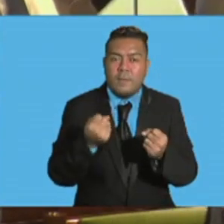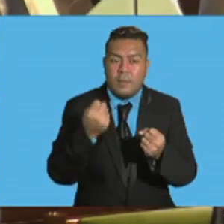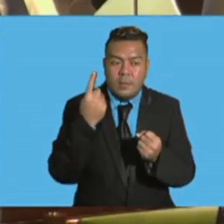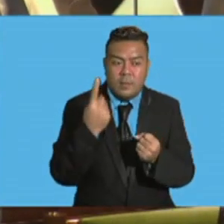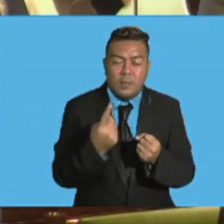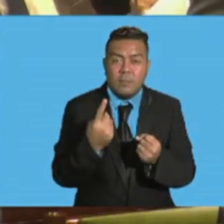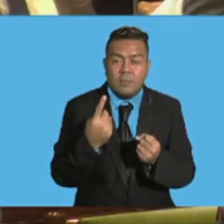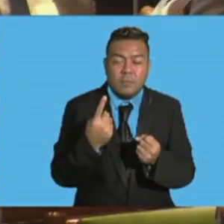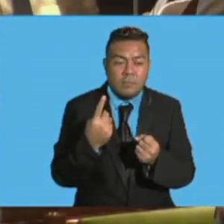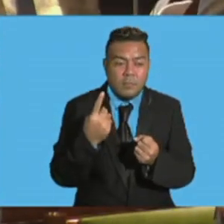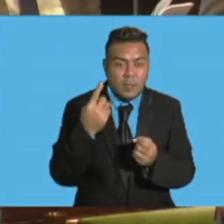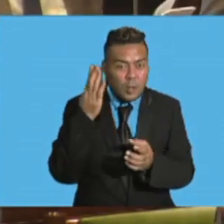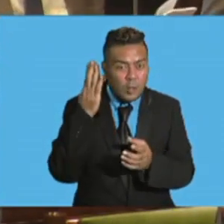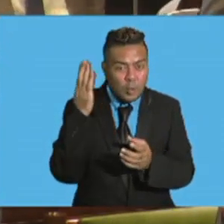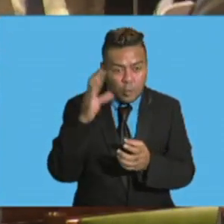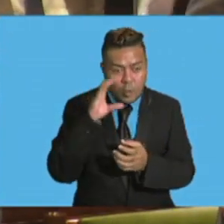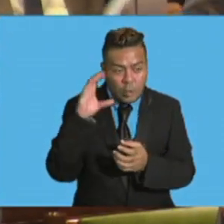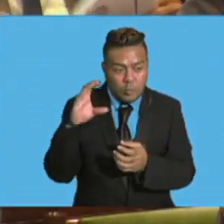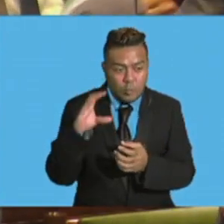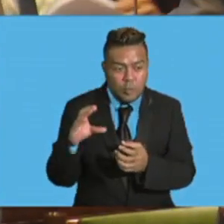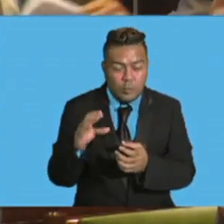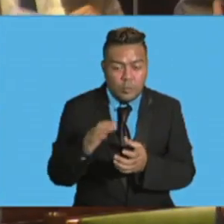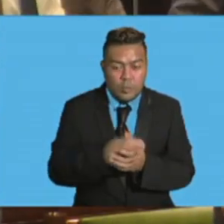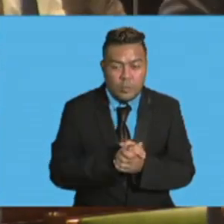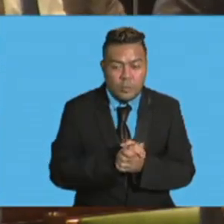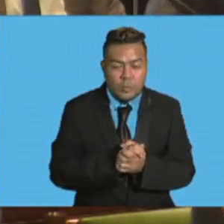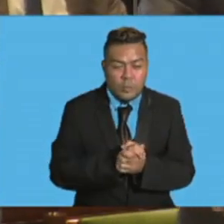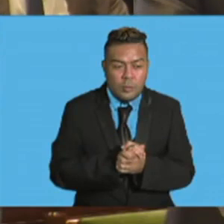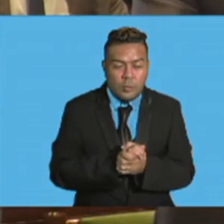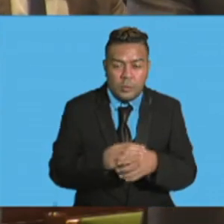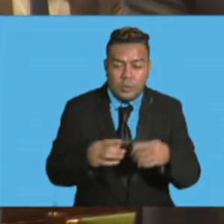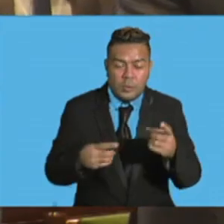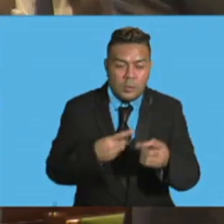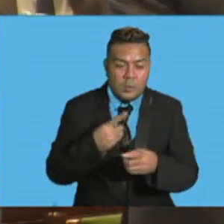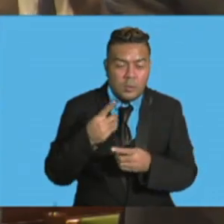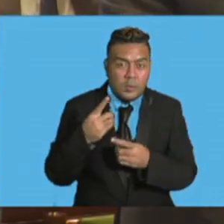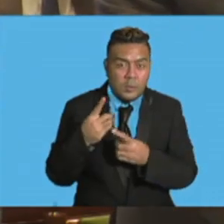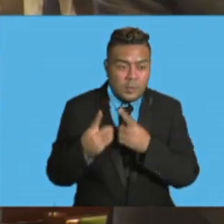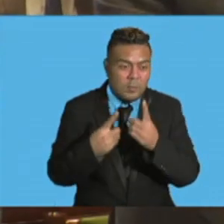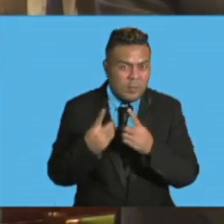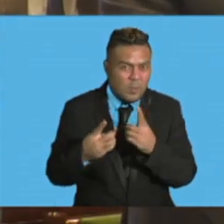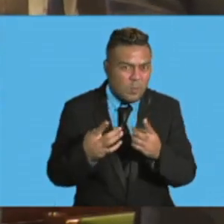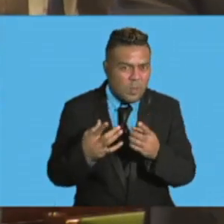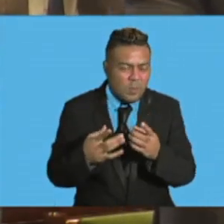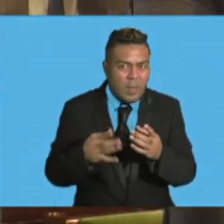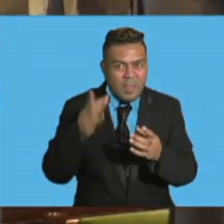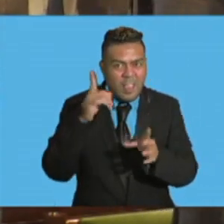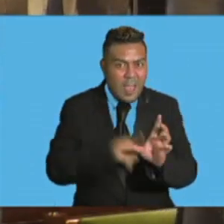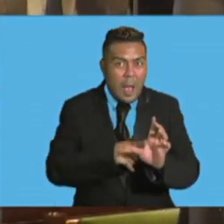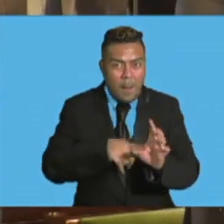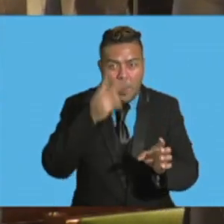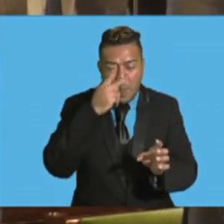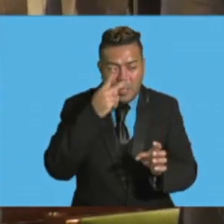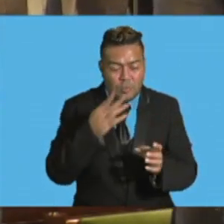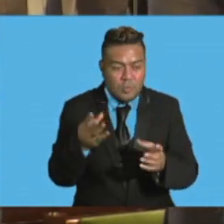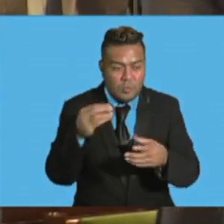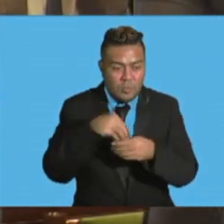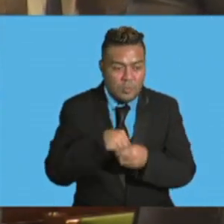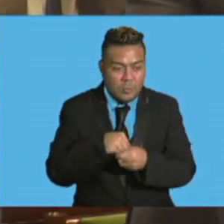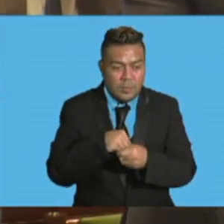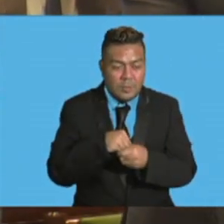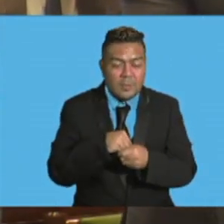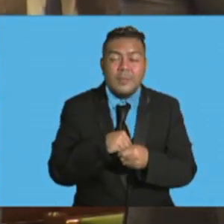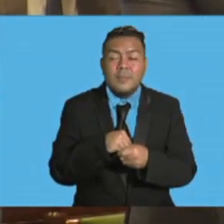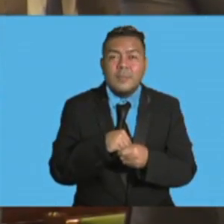30, where we we had a competition throughout Fiji. There's a young population,